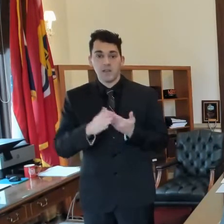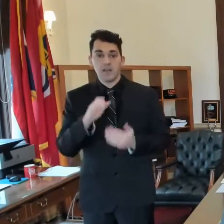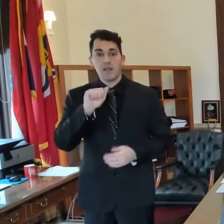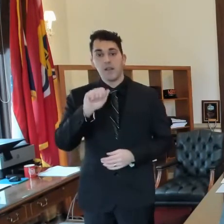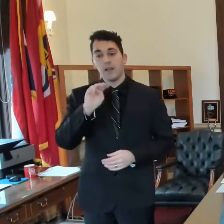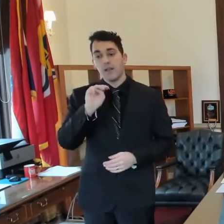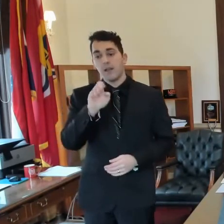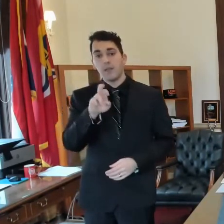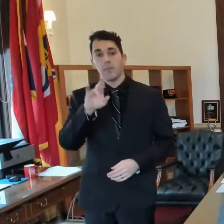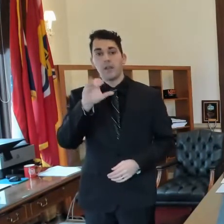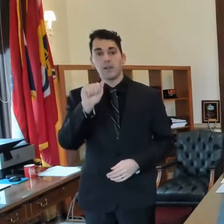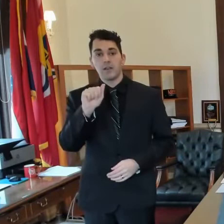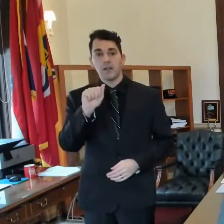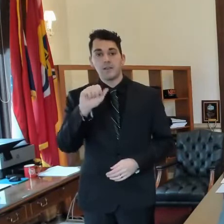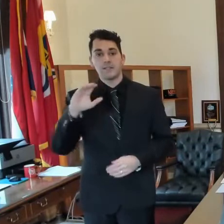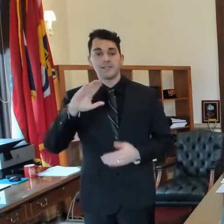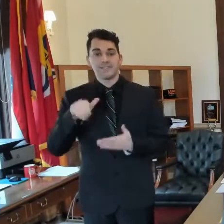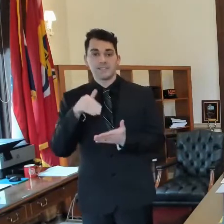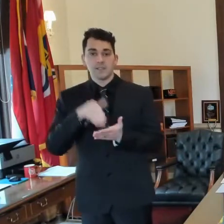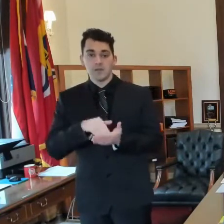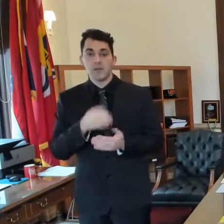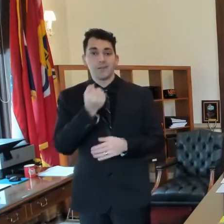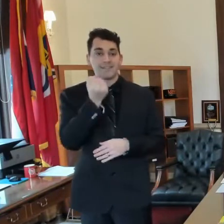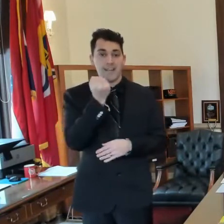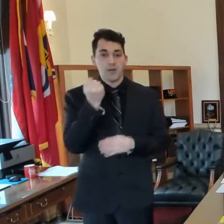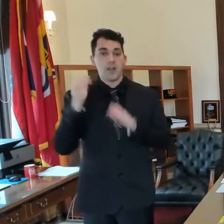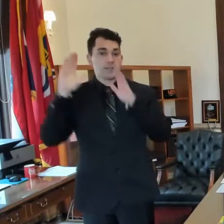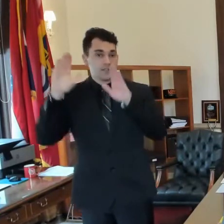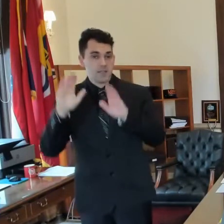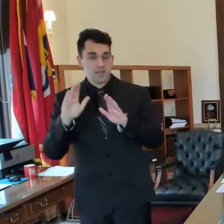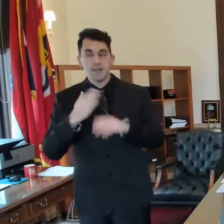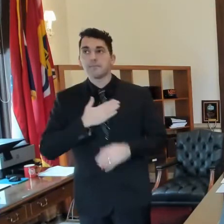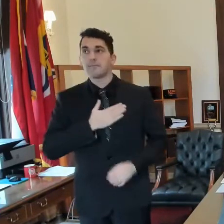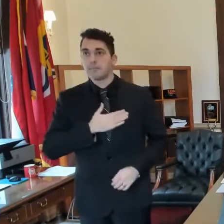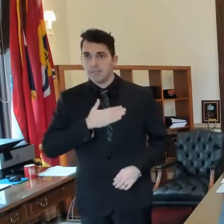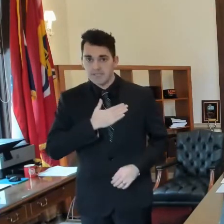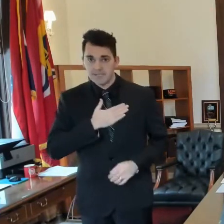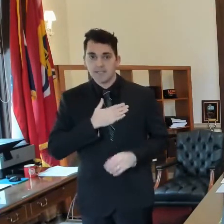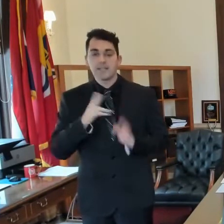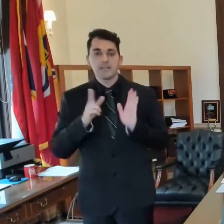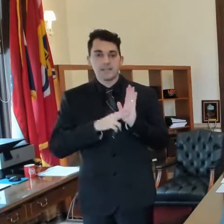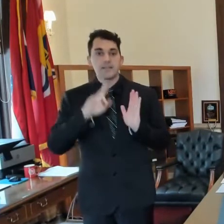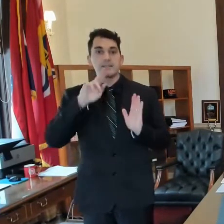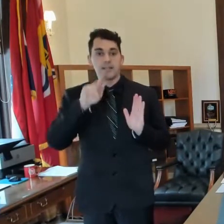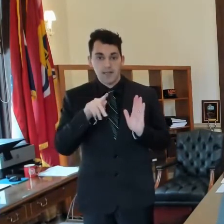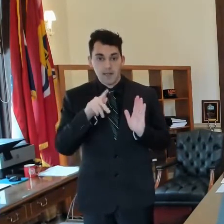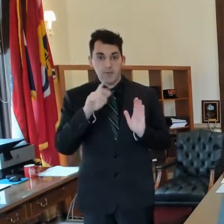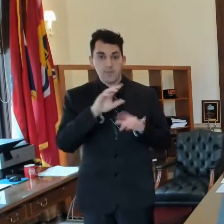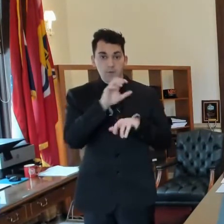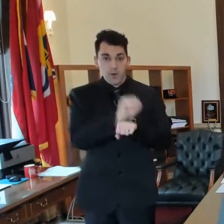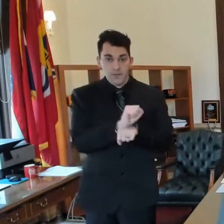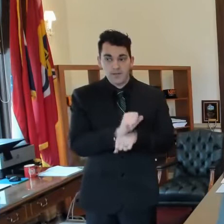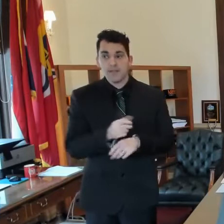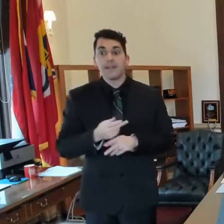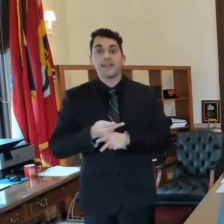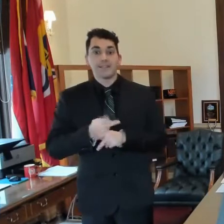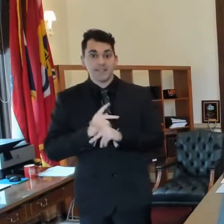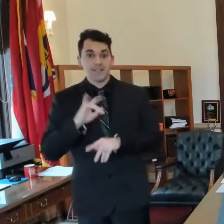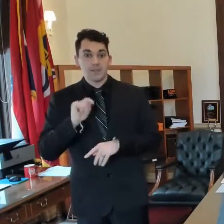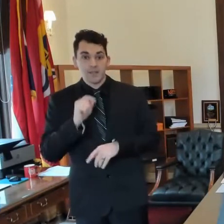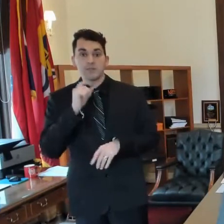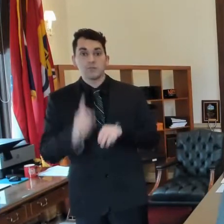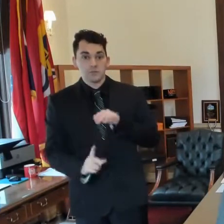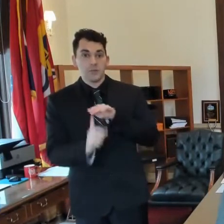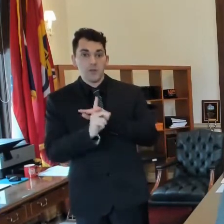Saturday and or Sunday. Sign up for your appointment, keep your appointment, do not forward your